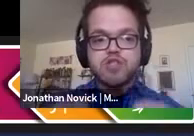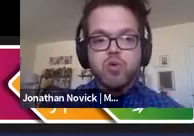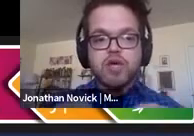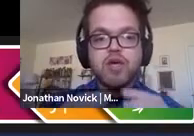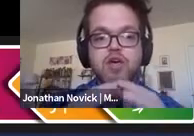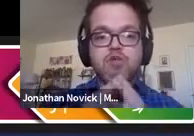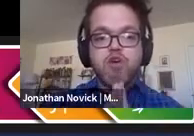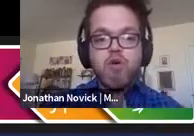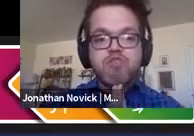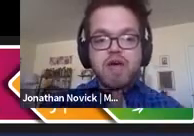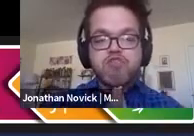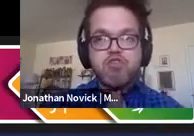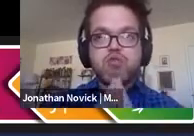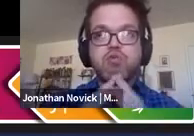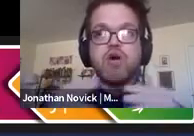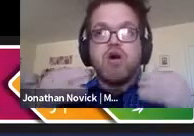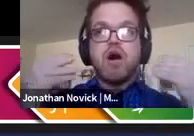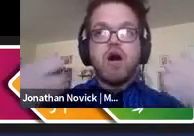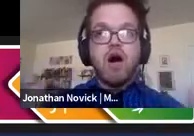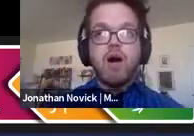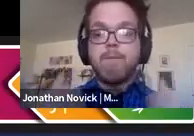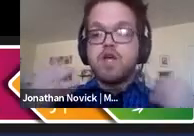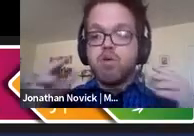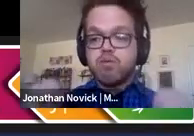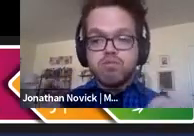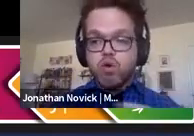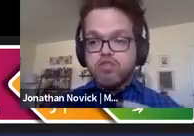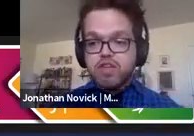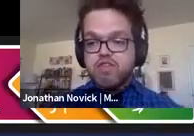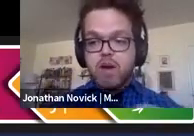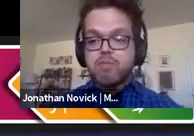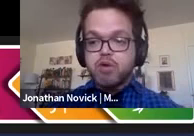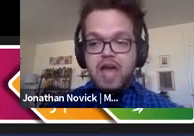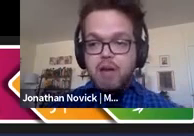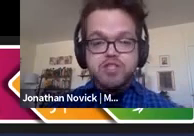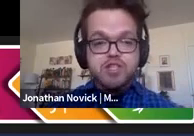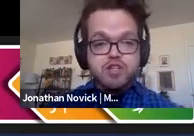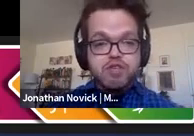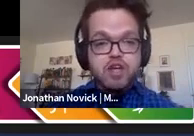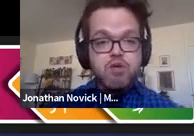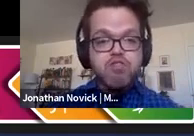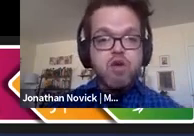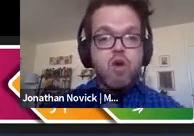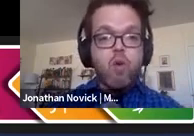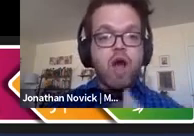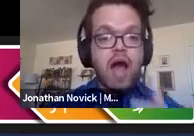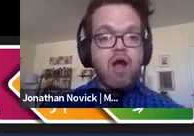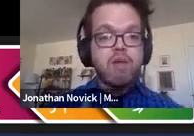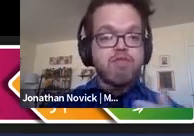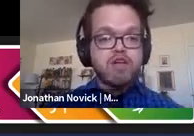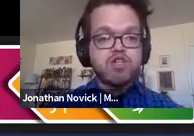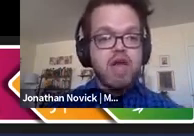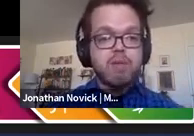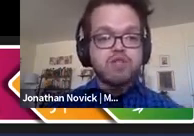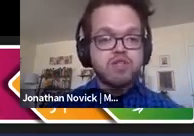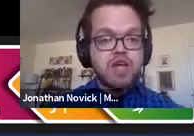captions solely. So it's always best to, you know, roll your sleeves up and put captions into your videos or hire